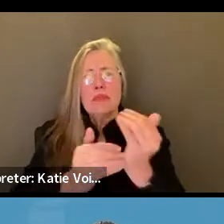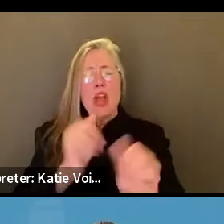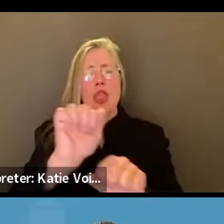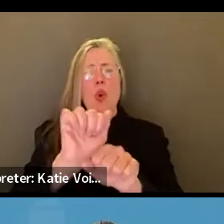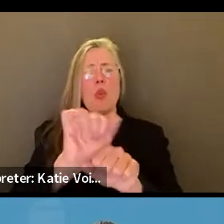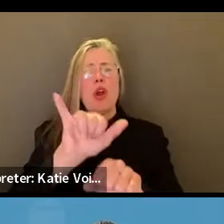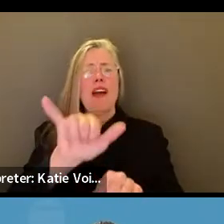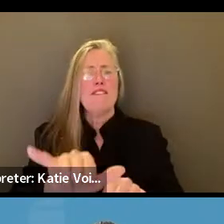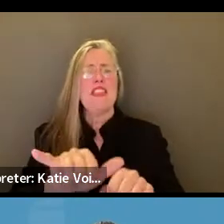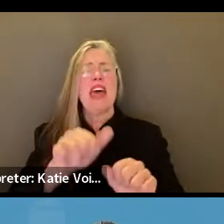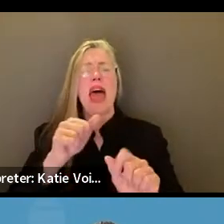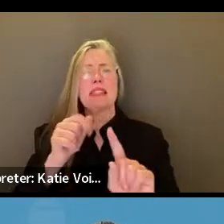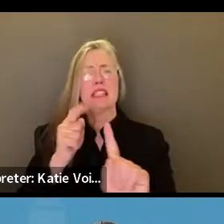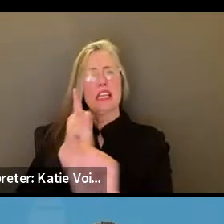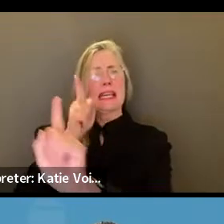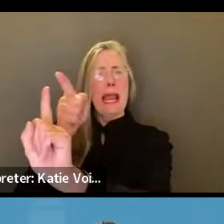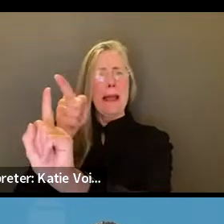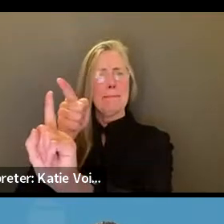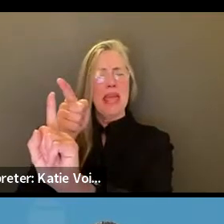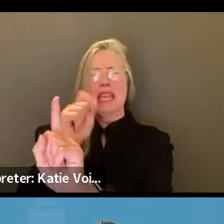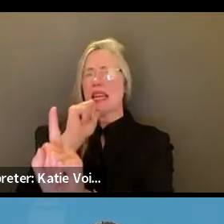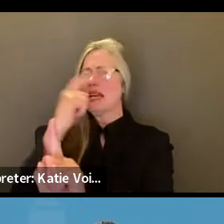slogan. And then